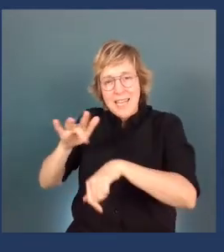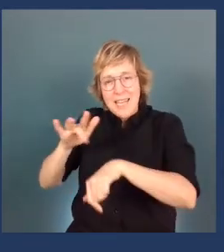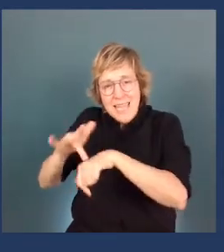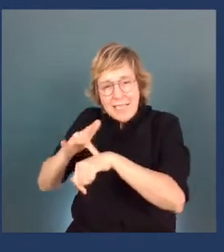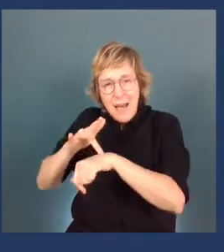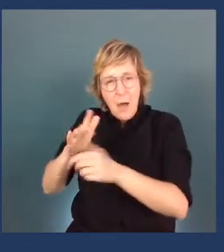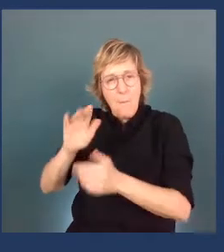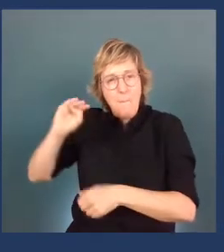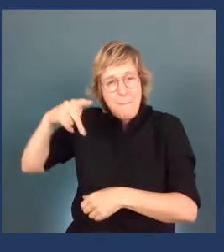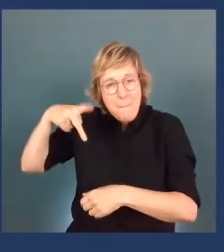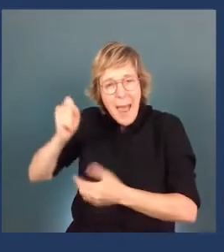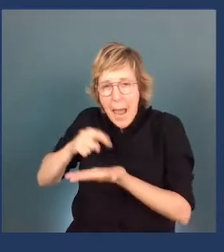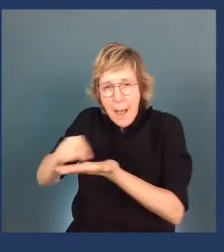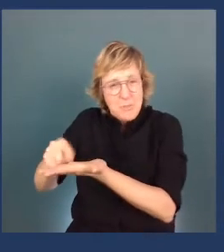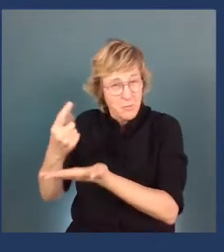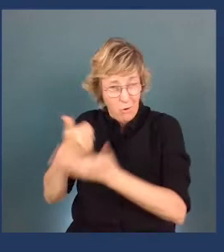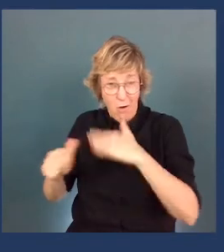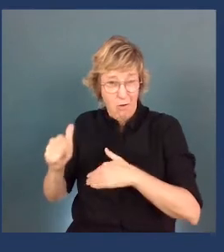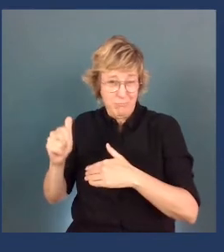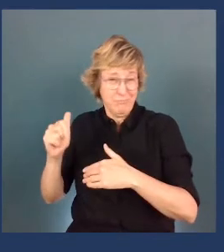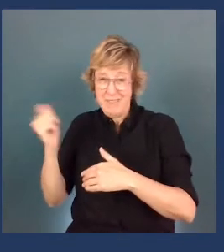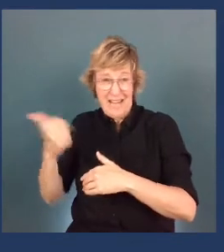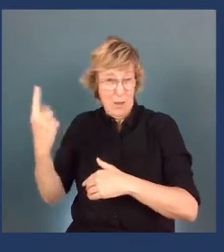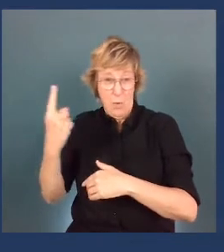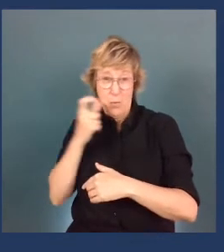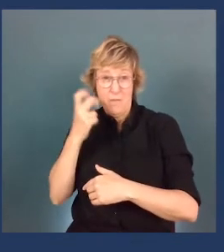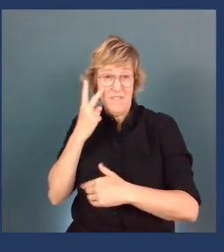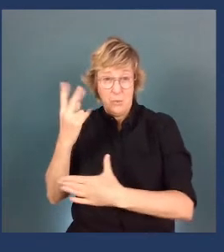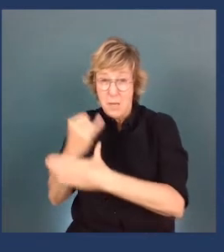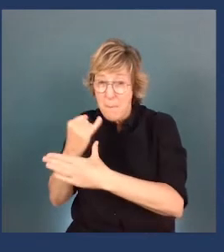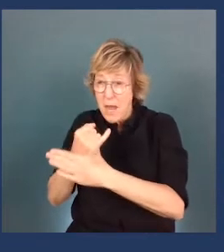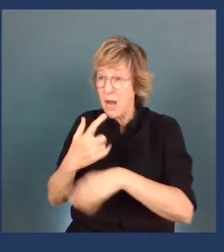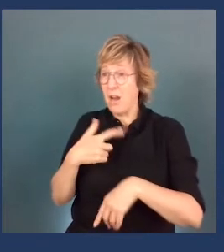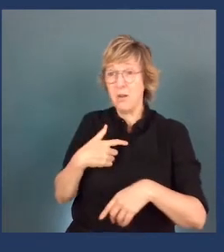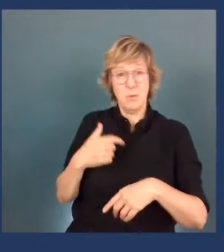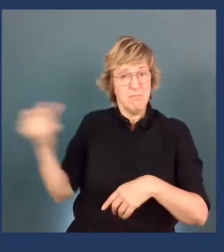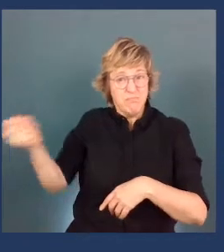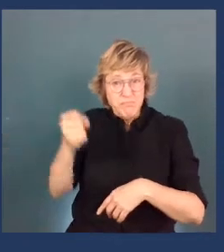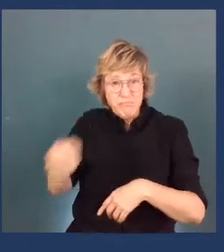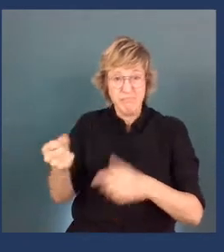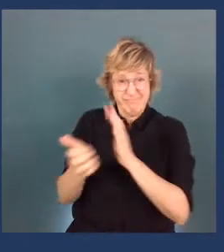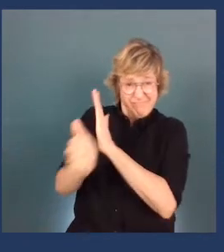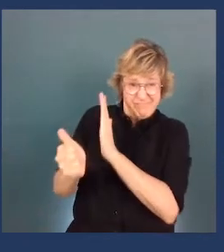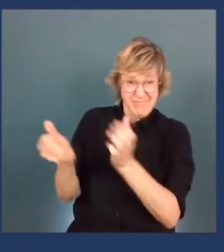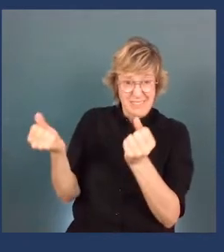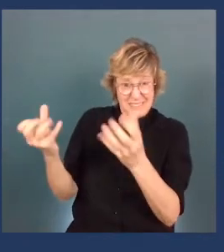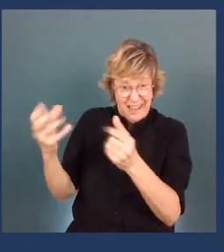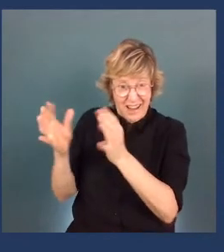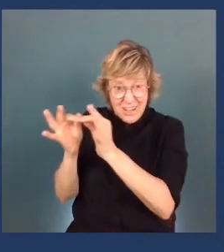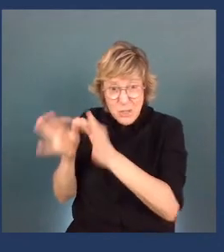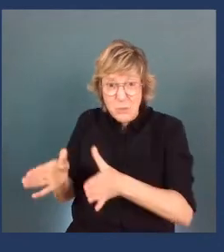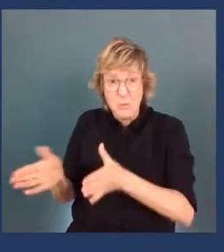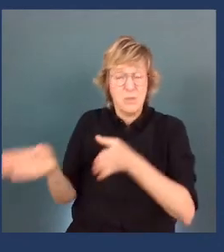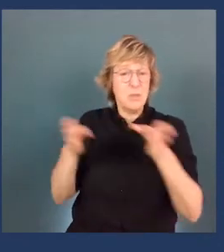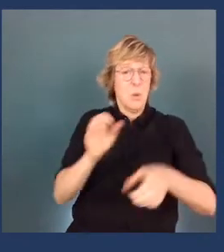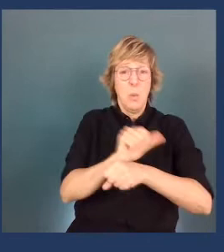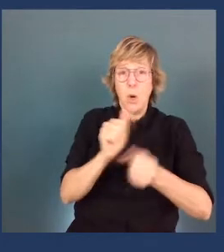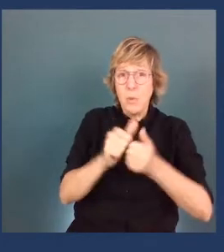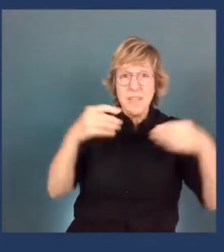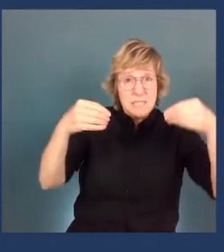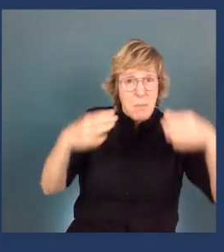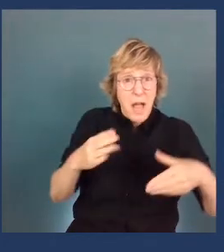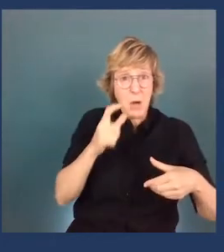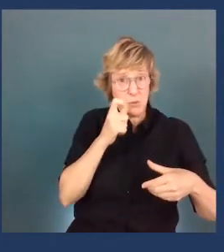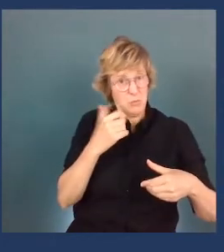impaired. You know, we support every presentation with British Sign Language. We only work with suppliers who meet our standards.